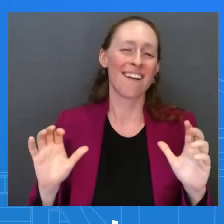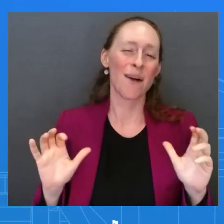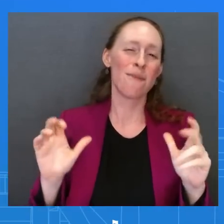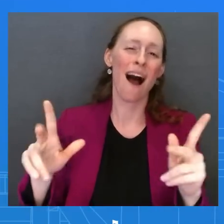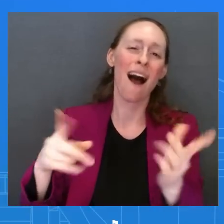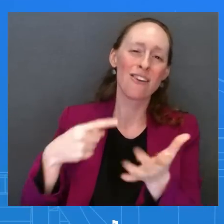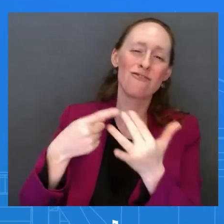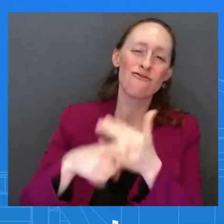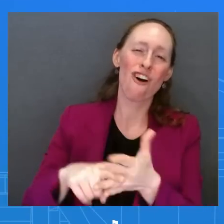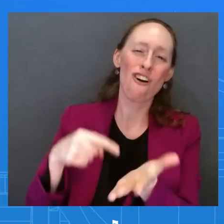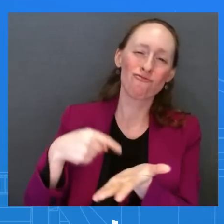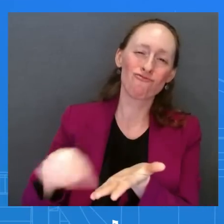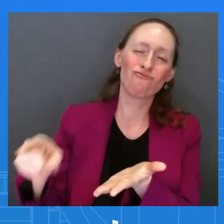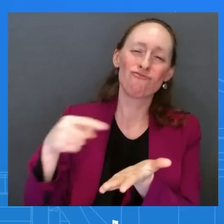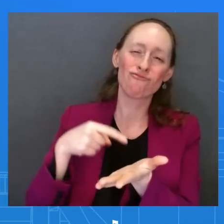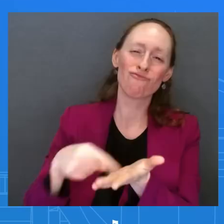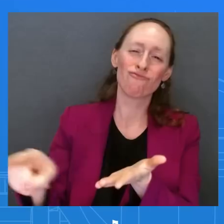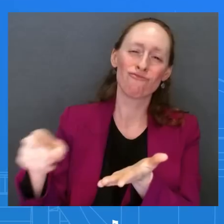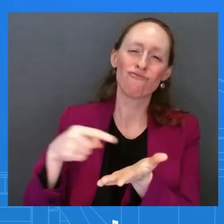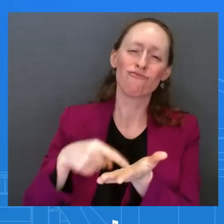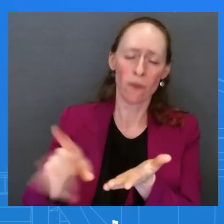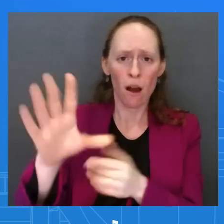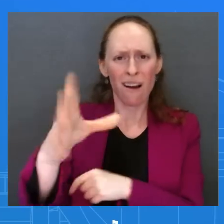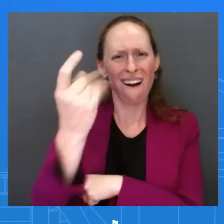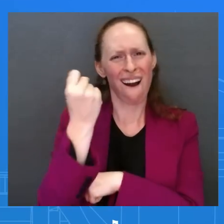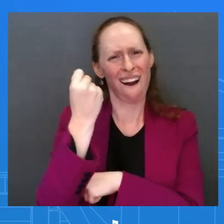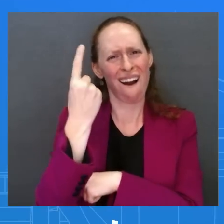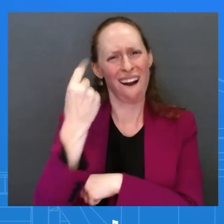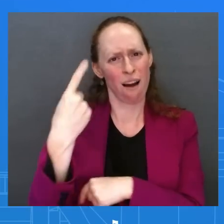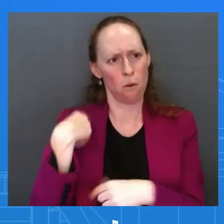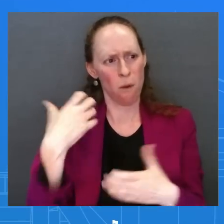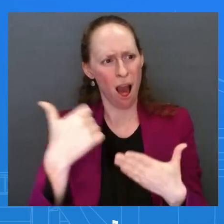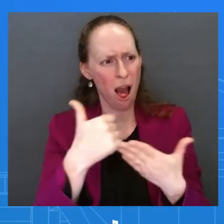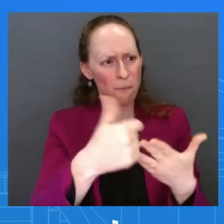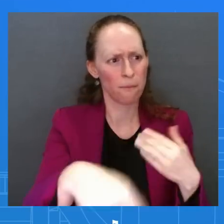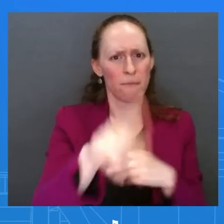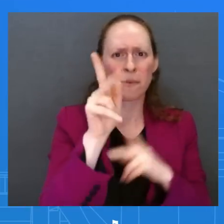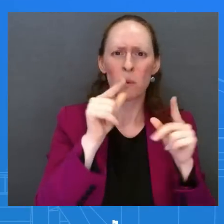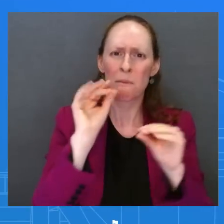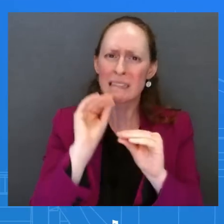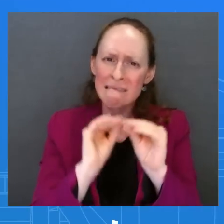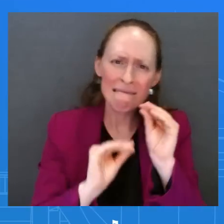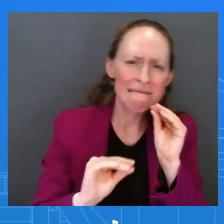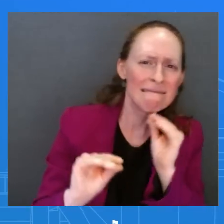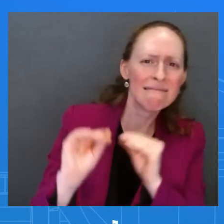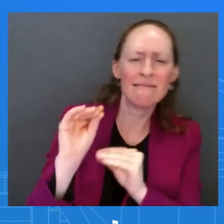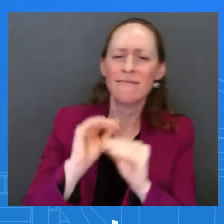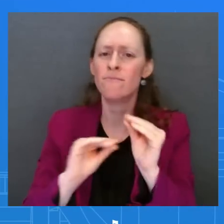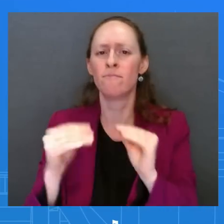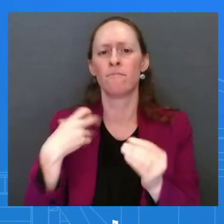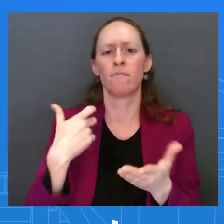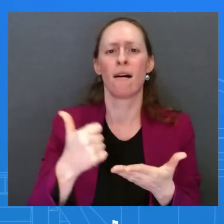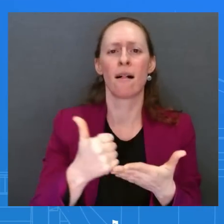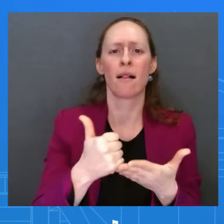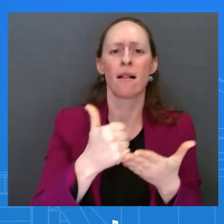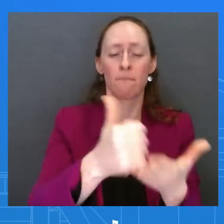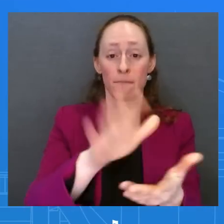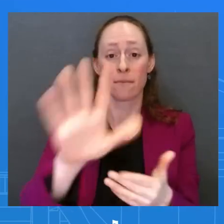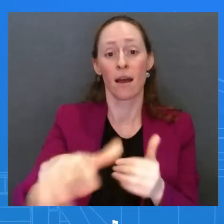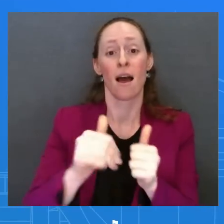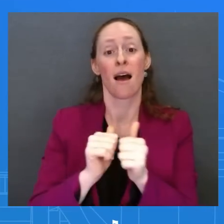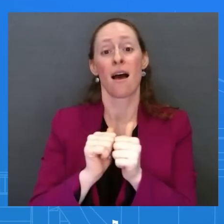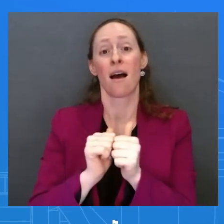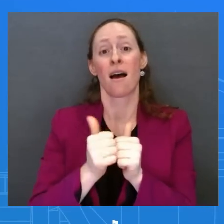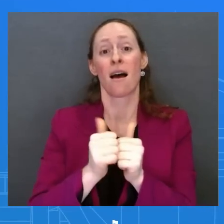because of this, it is actually going to be able to put money back into the economy. If you think about people being able to buy a home now, if